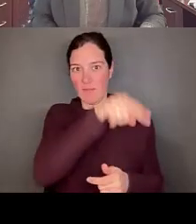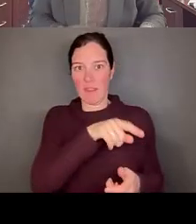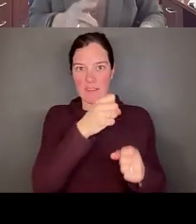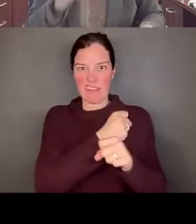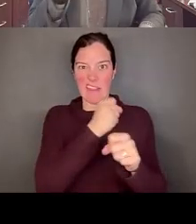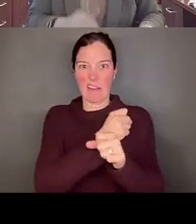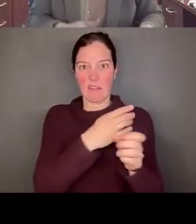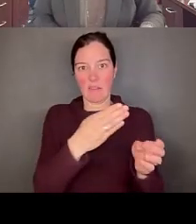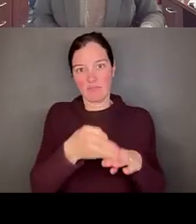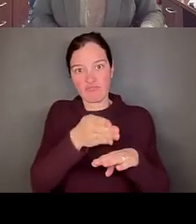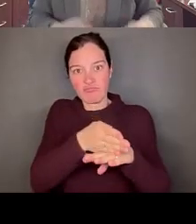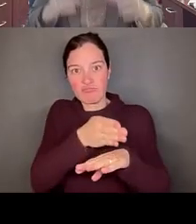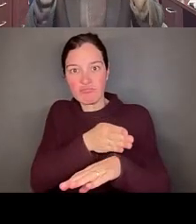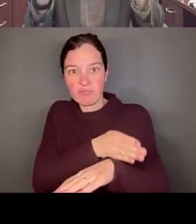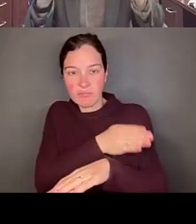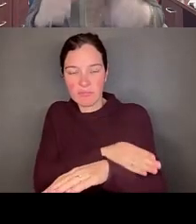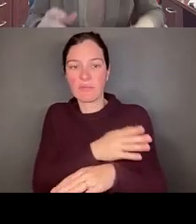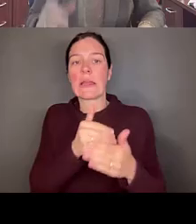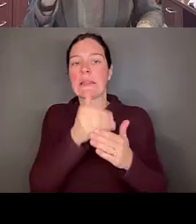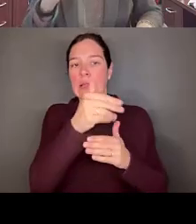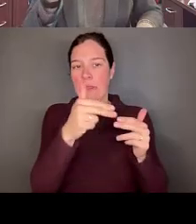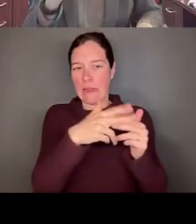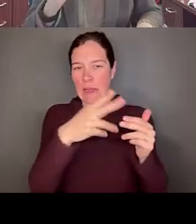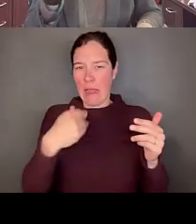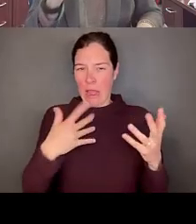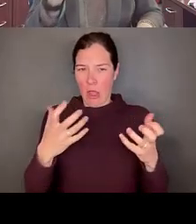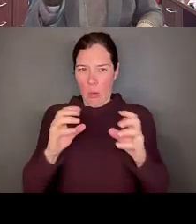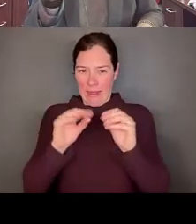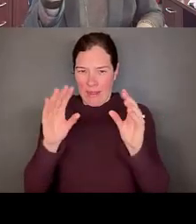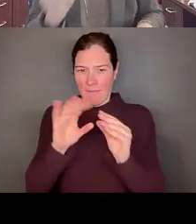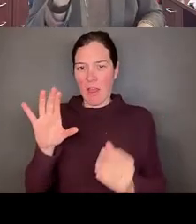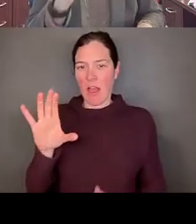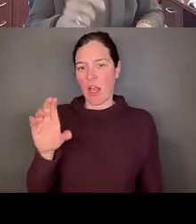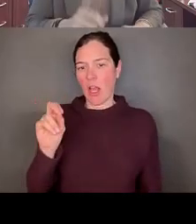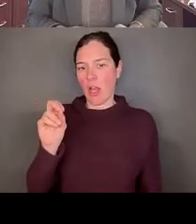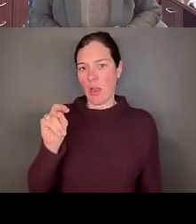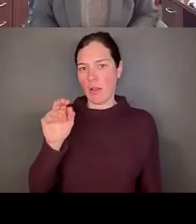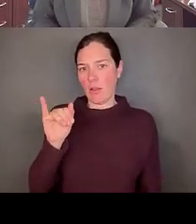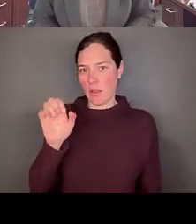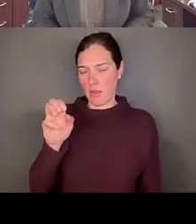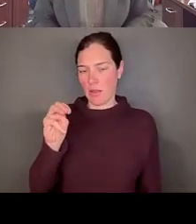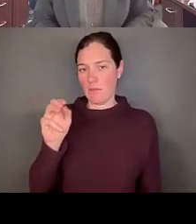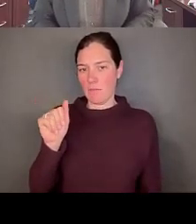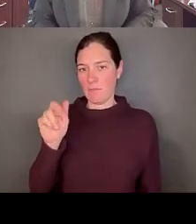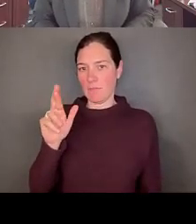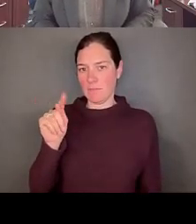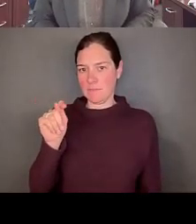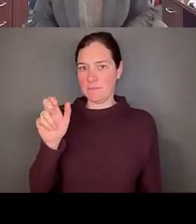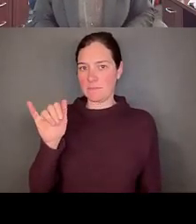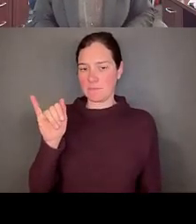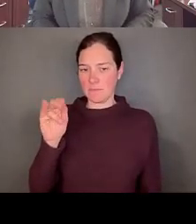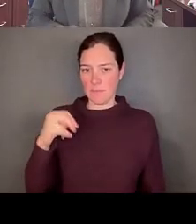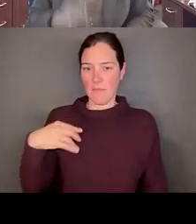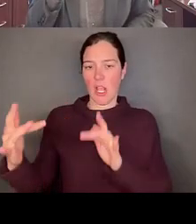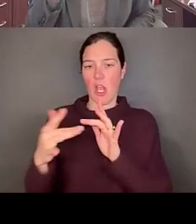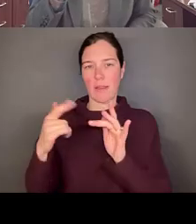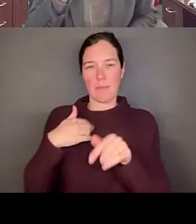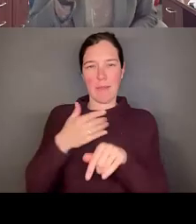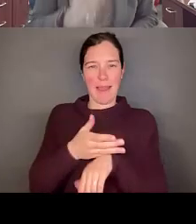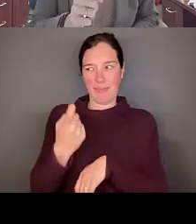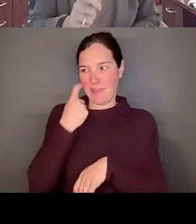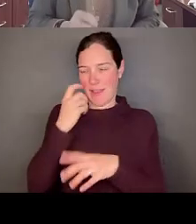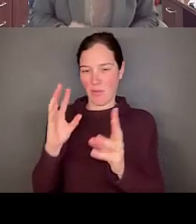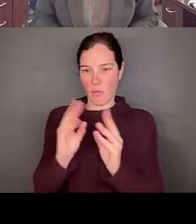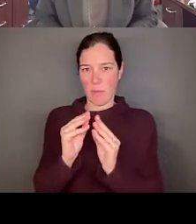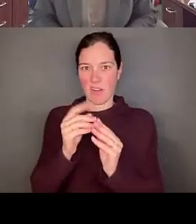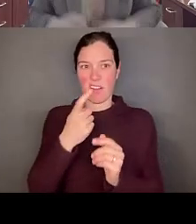go to the next slide, and I want to clarify because Connie Martin reached out to me after the last webinar and said, Kim,